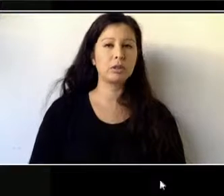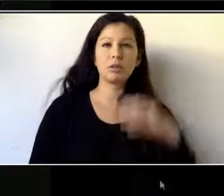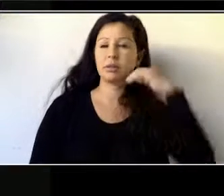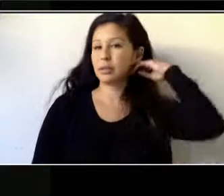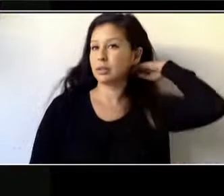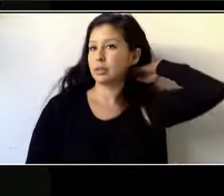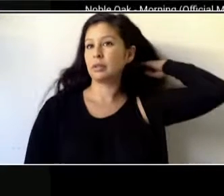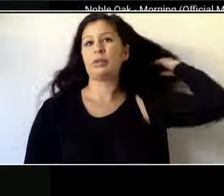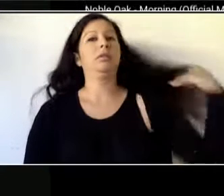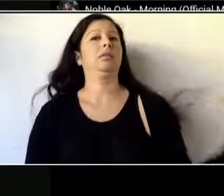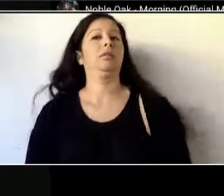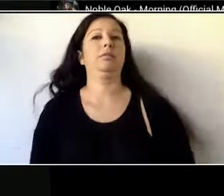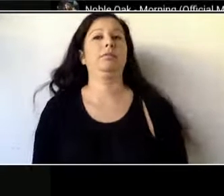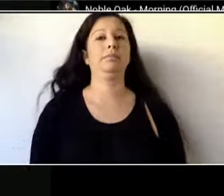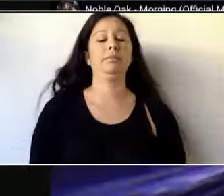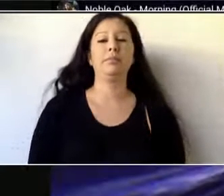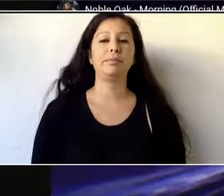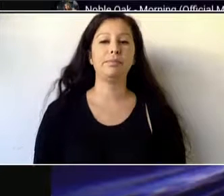let me just go back to this.